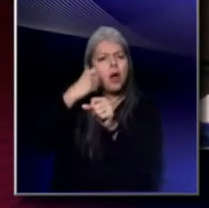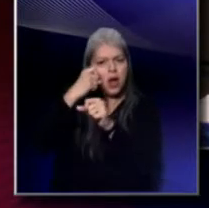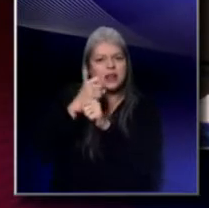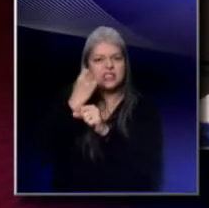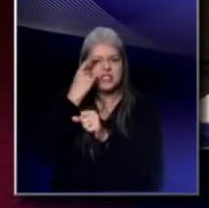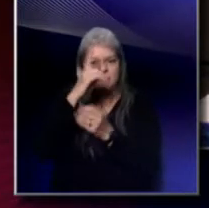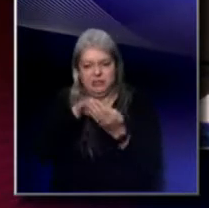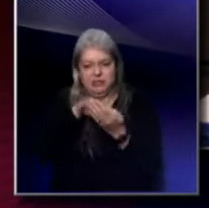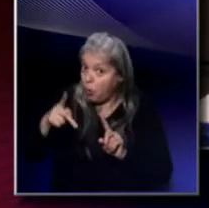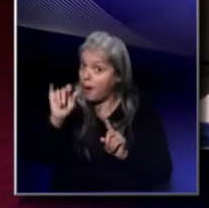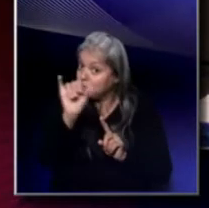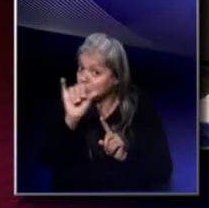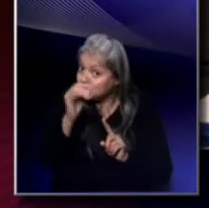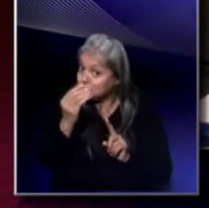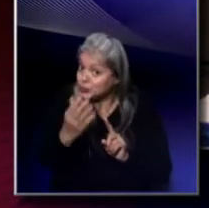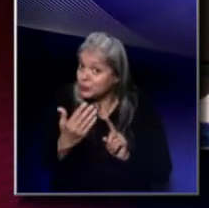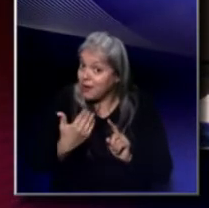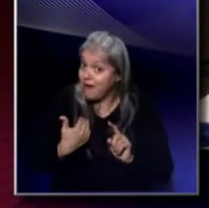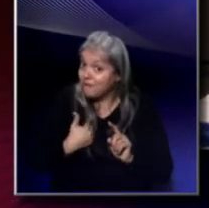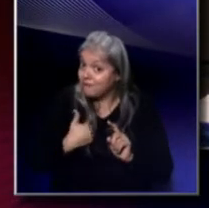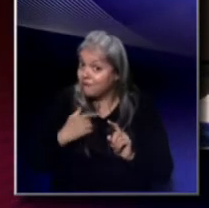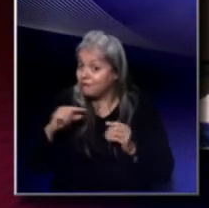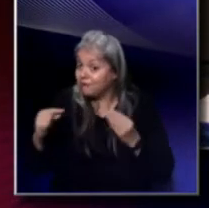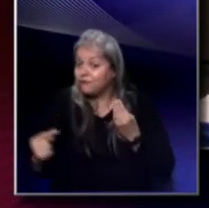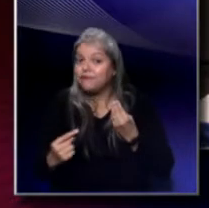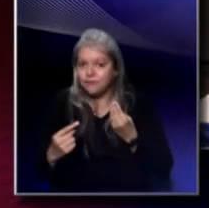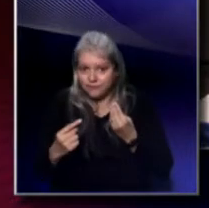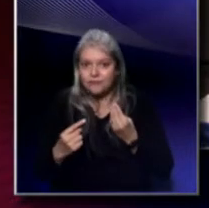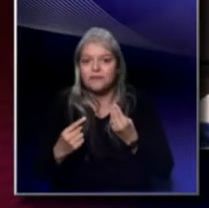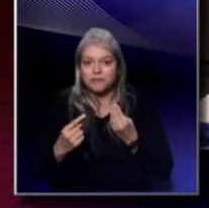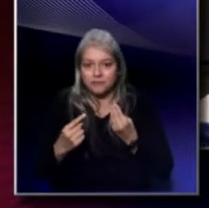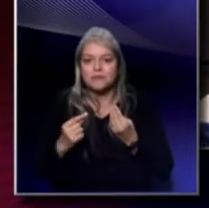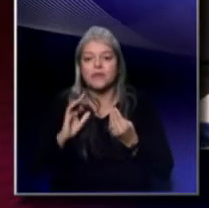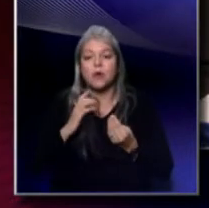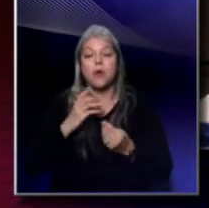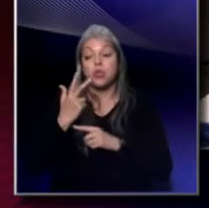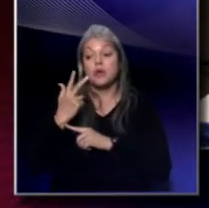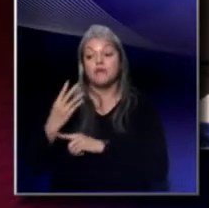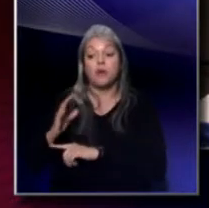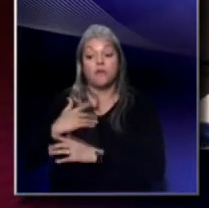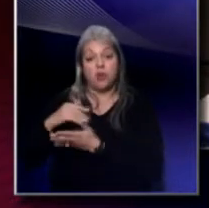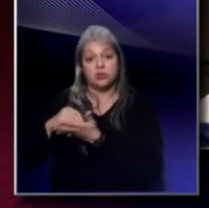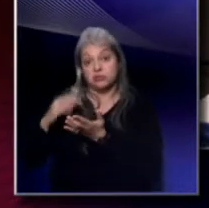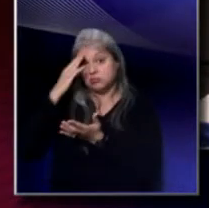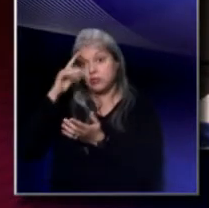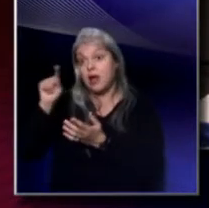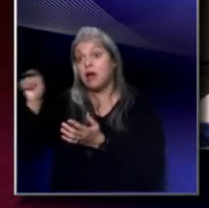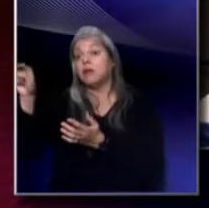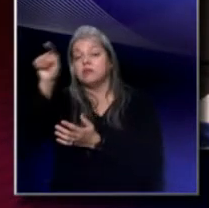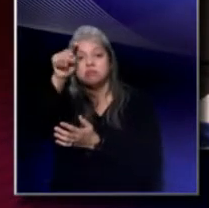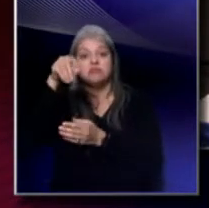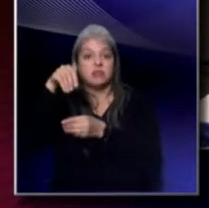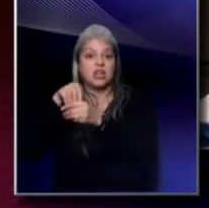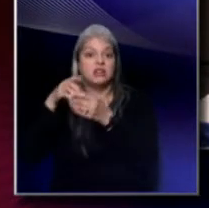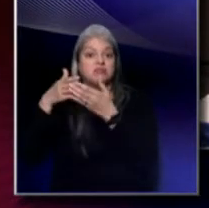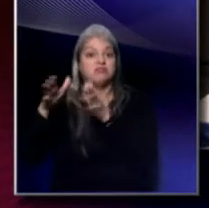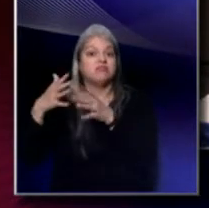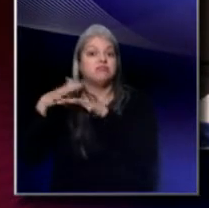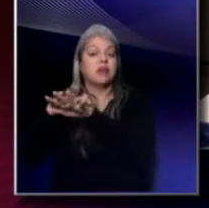the page, all of 3/4 of our students are out in the co-ops in the